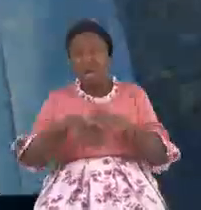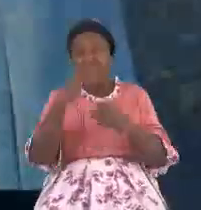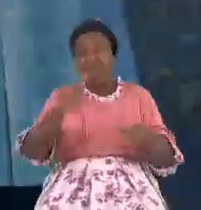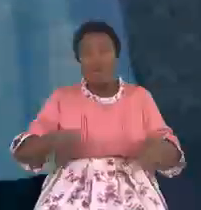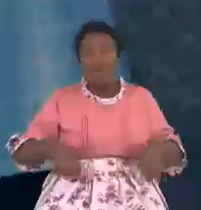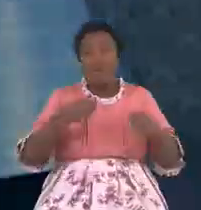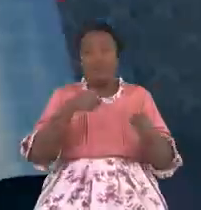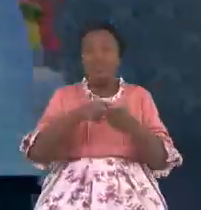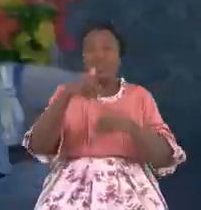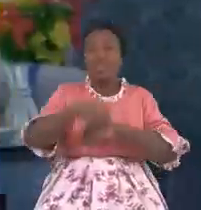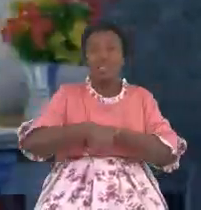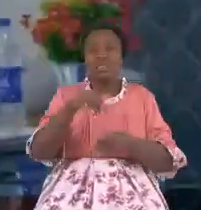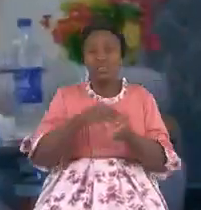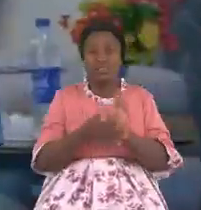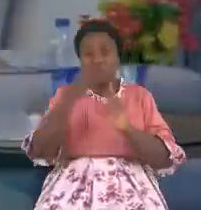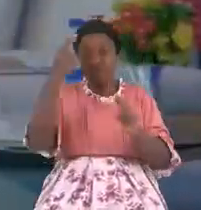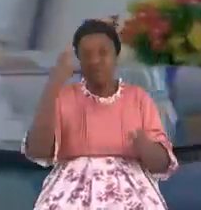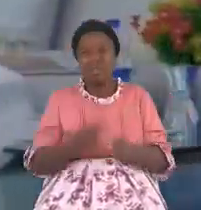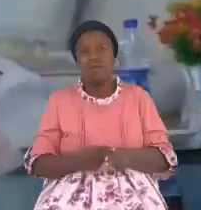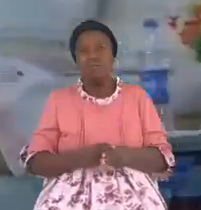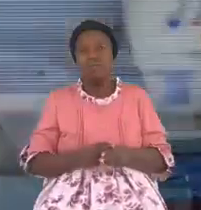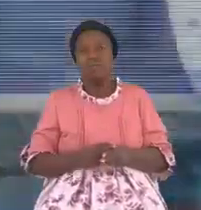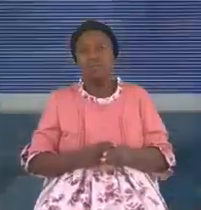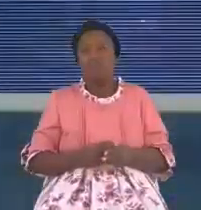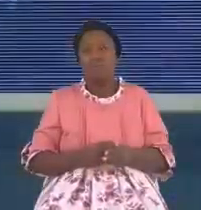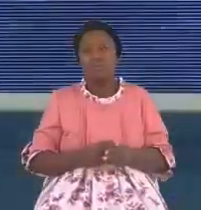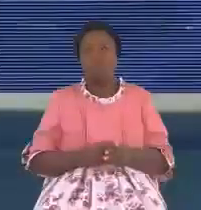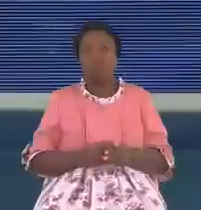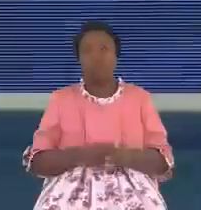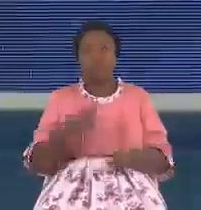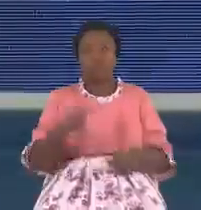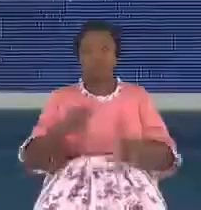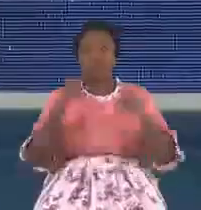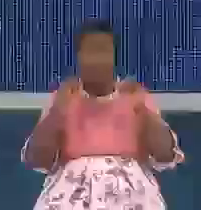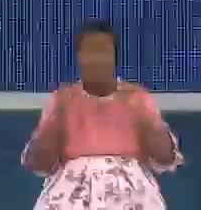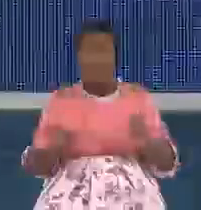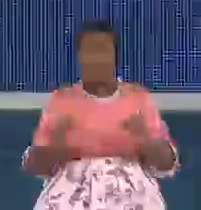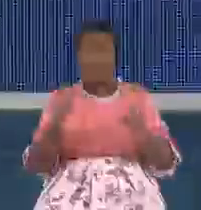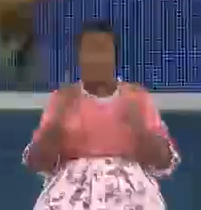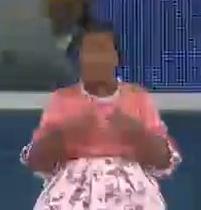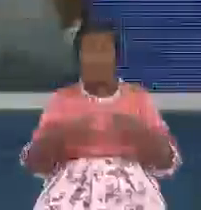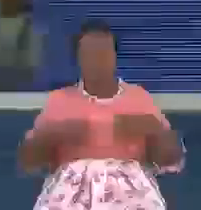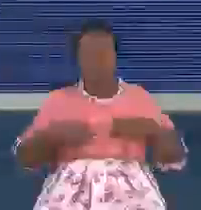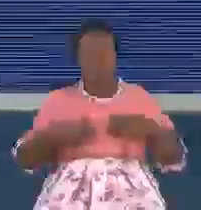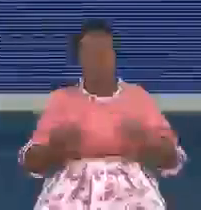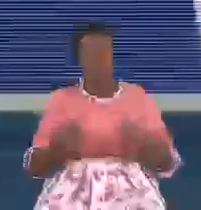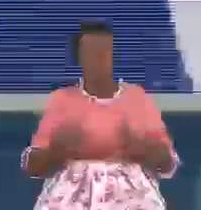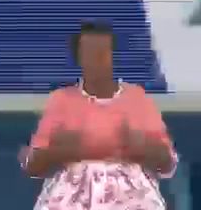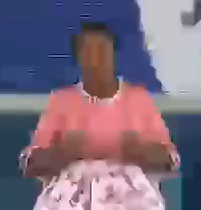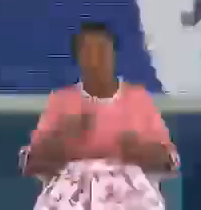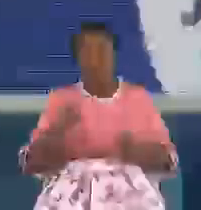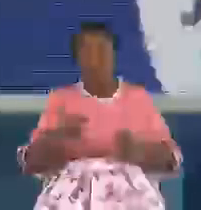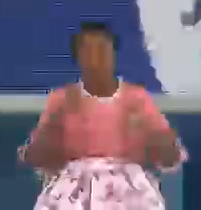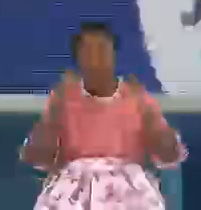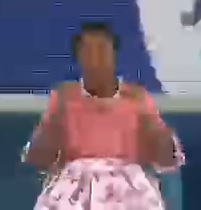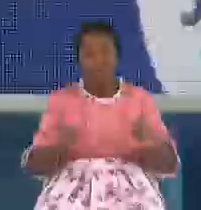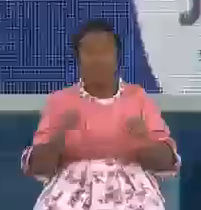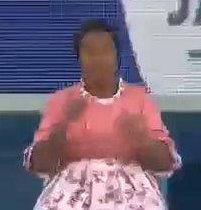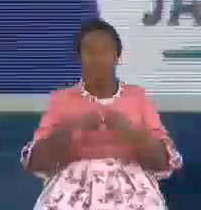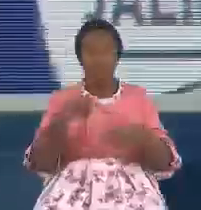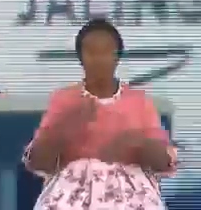in jesus name the power to heal the power to make you